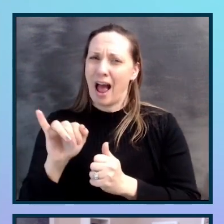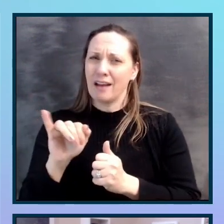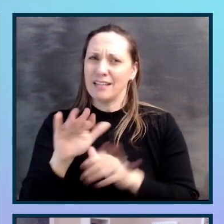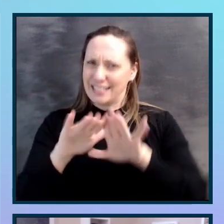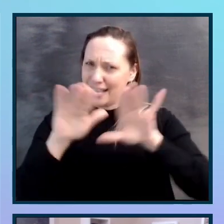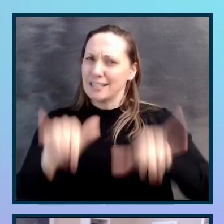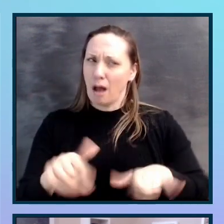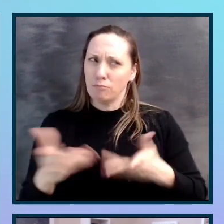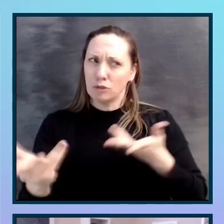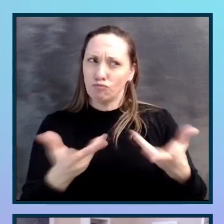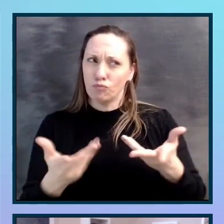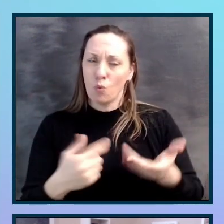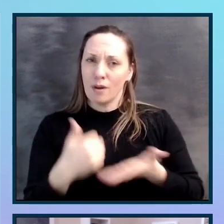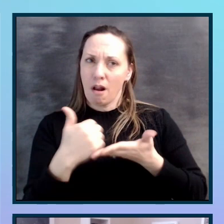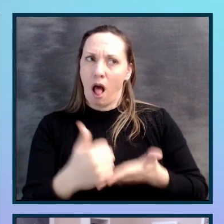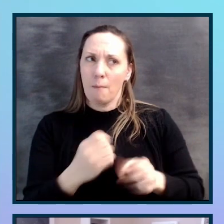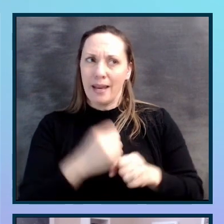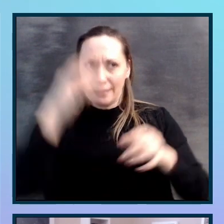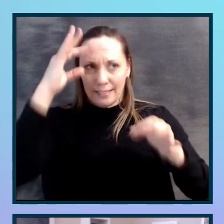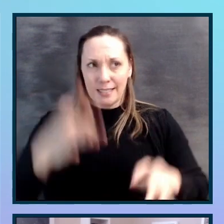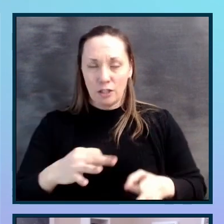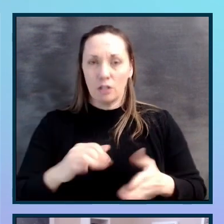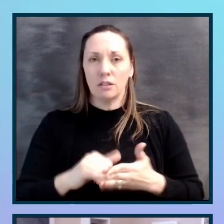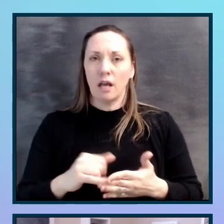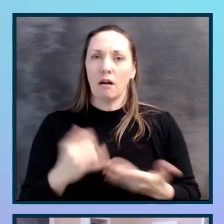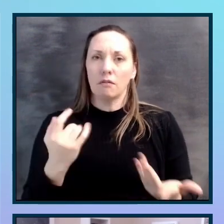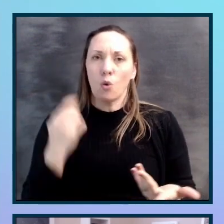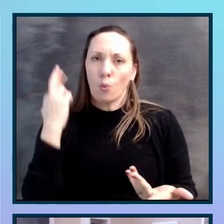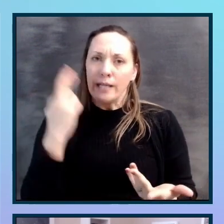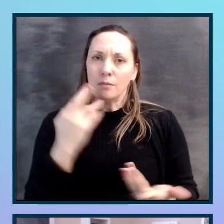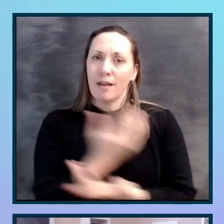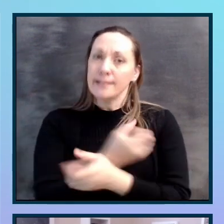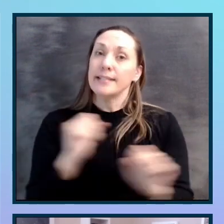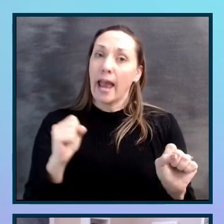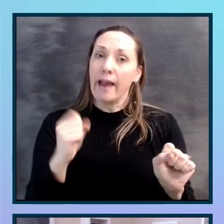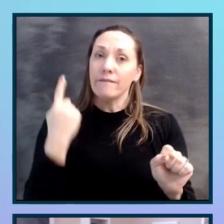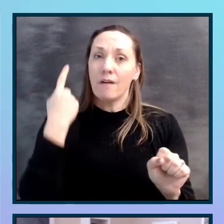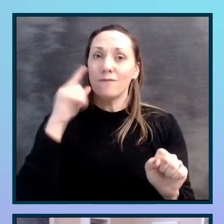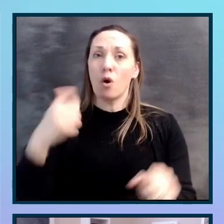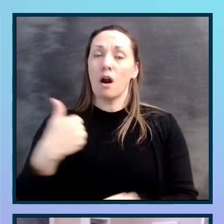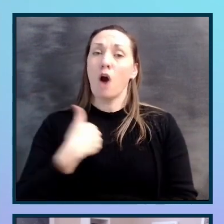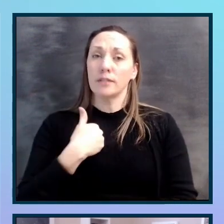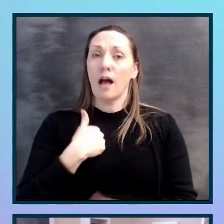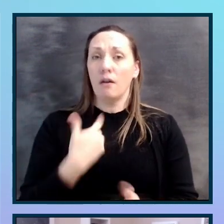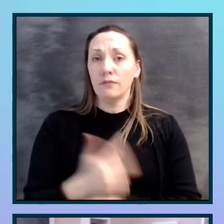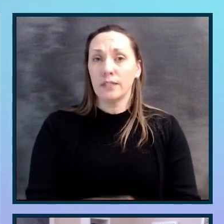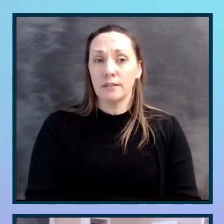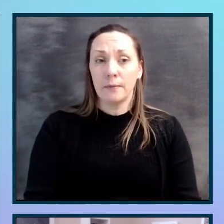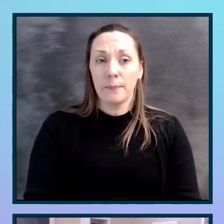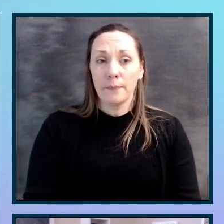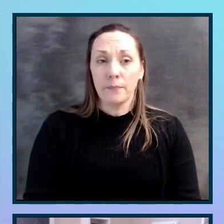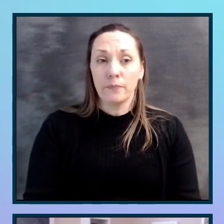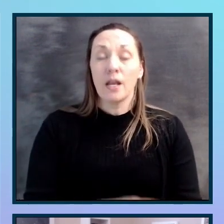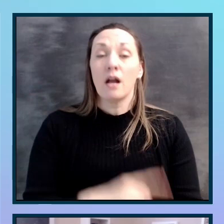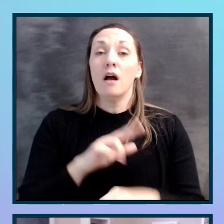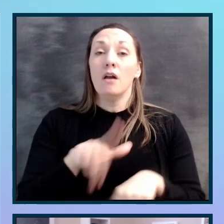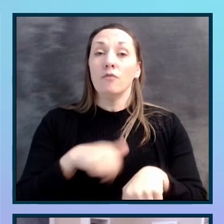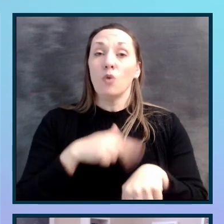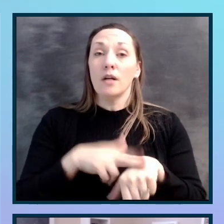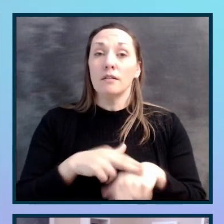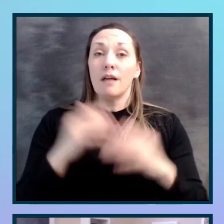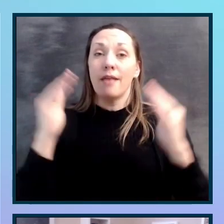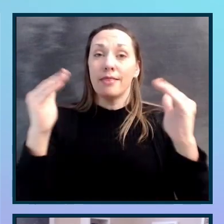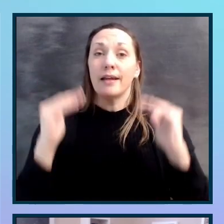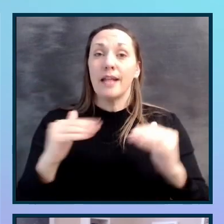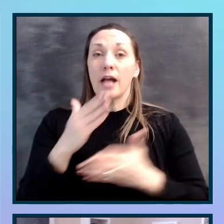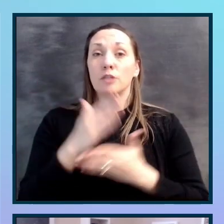systems and to make decisions that are reasonable and safe for ourselves. And of course, the next part